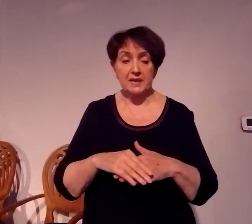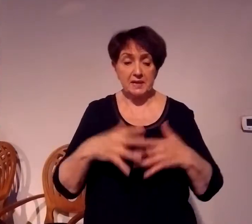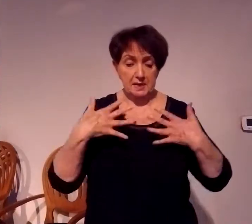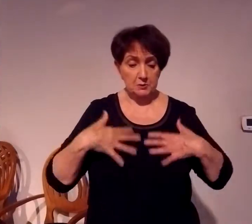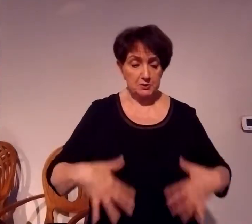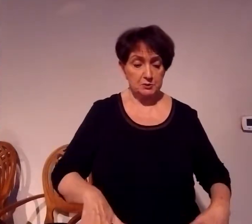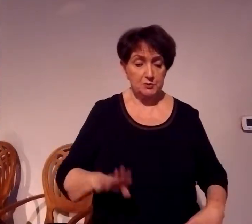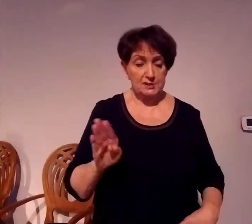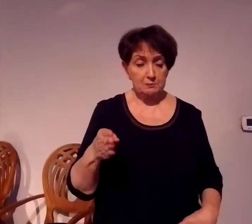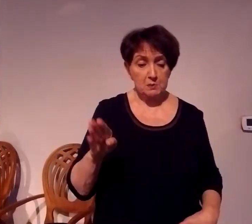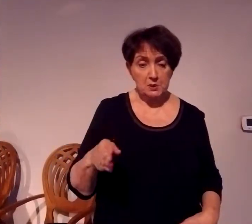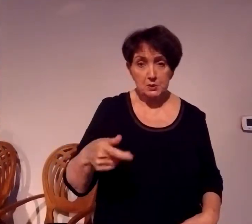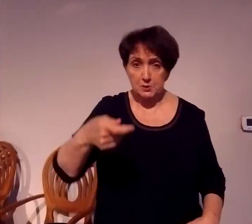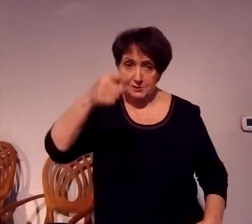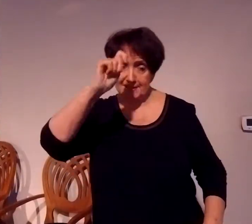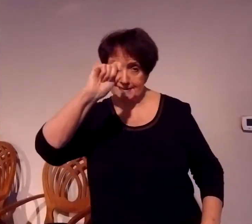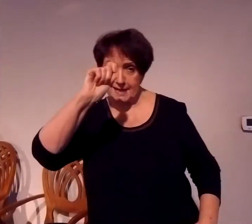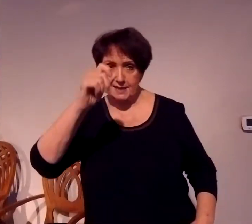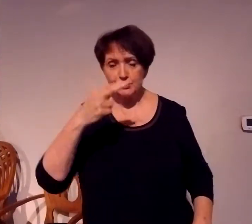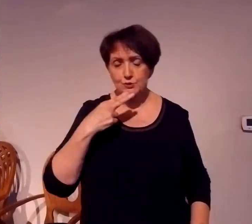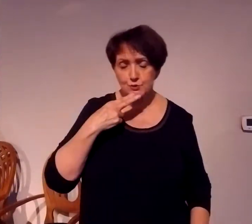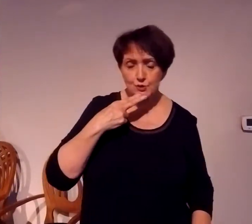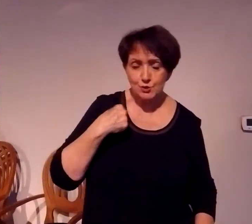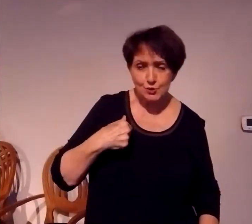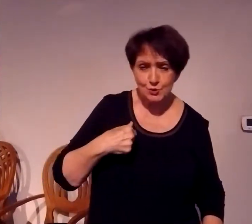on. He was so cute. Oh, my